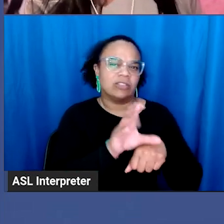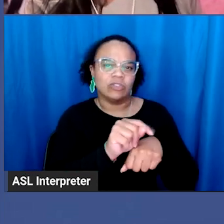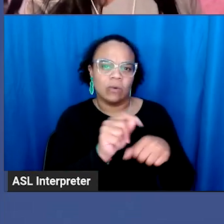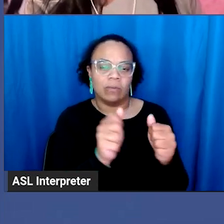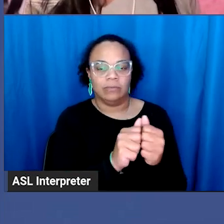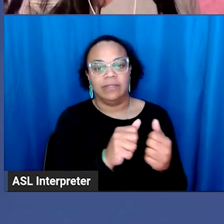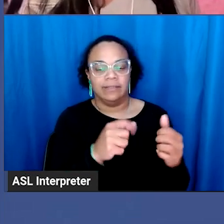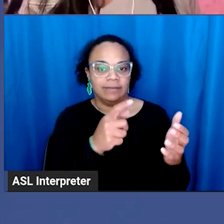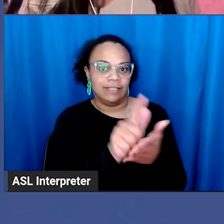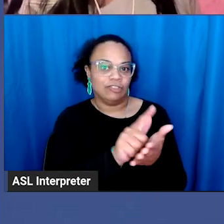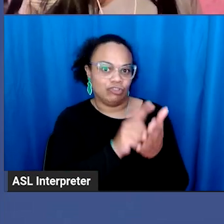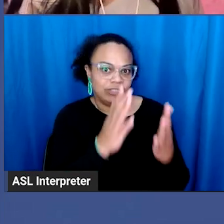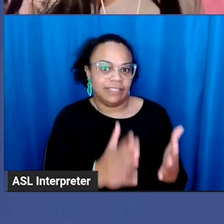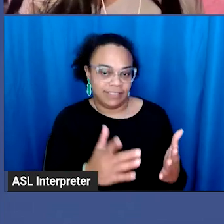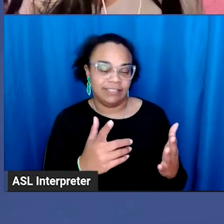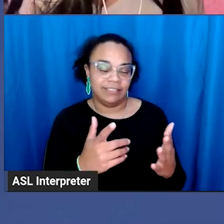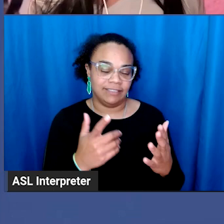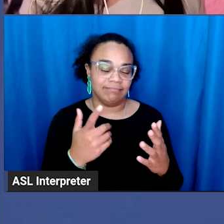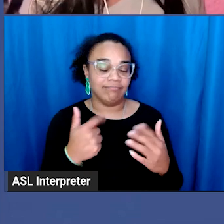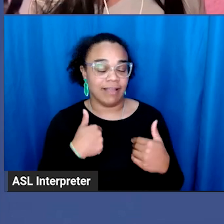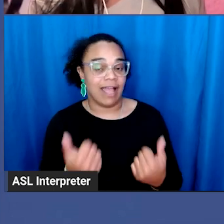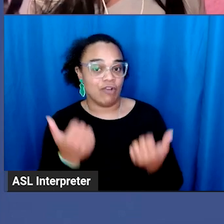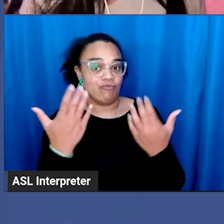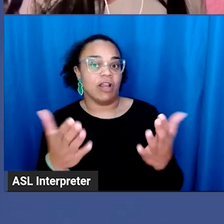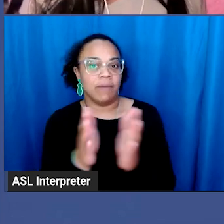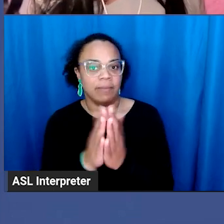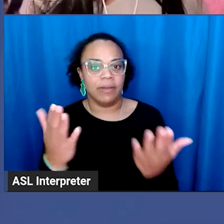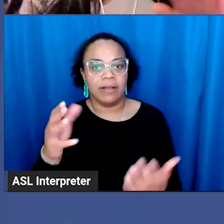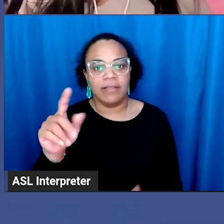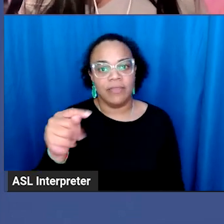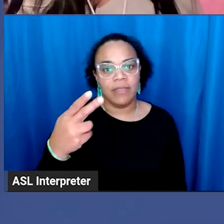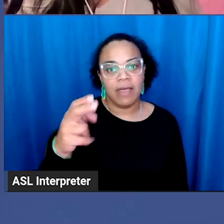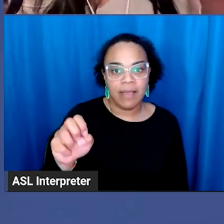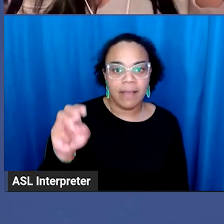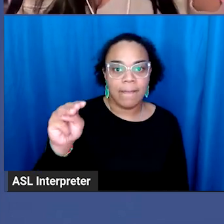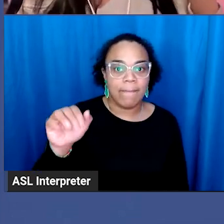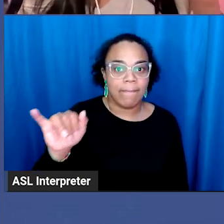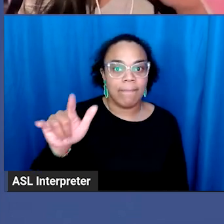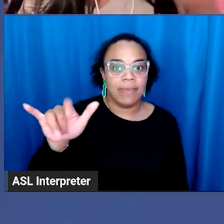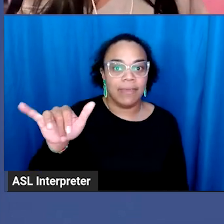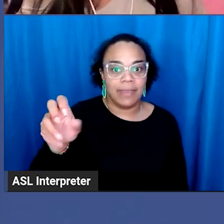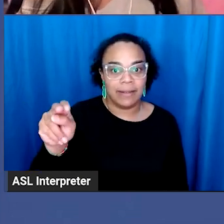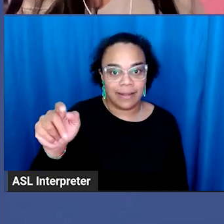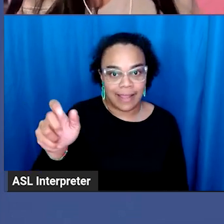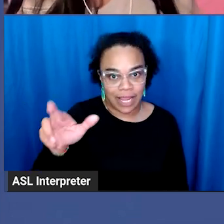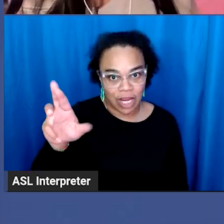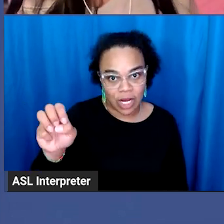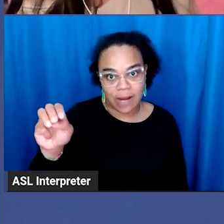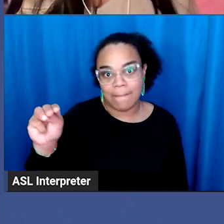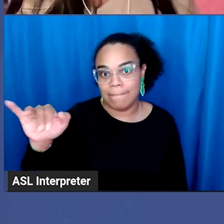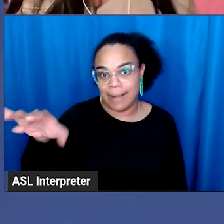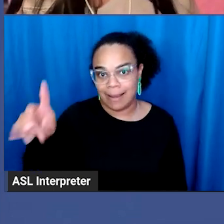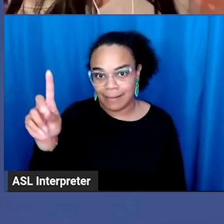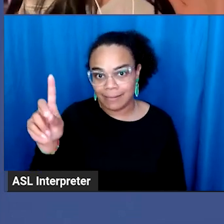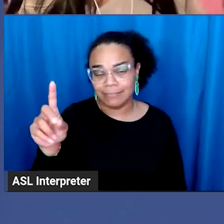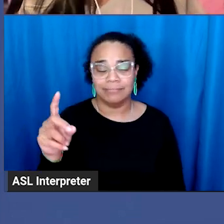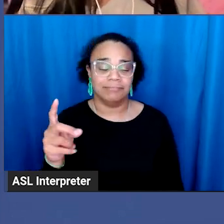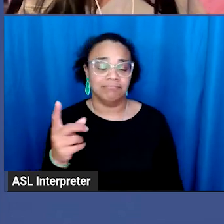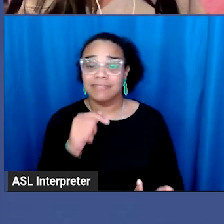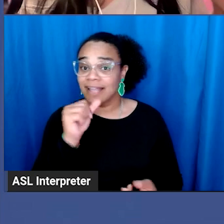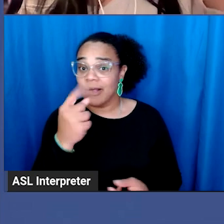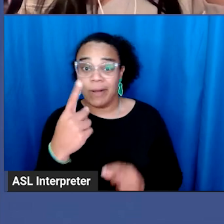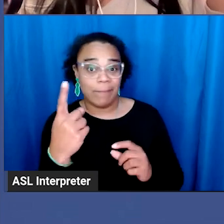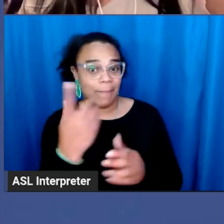ventures. And I highly recommend this book, The Millionaire Mind. And there's not even one part. You can go through my Amazon